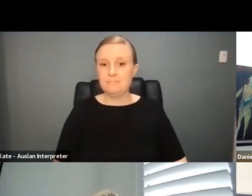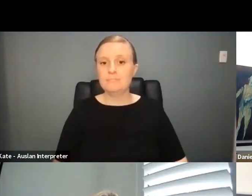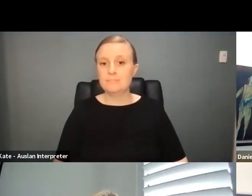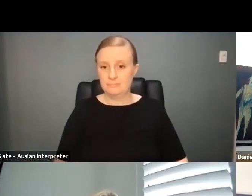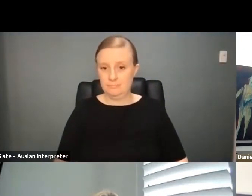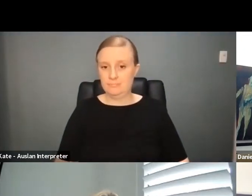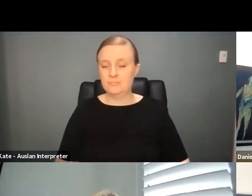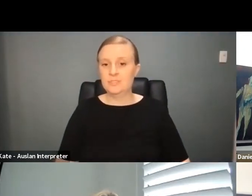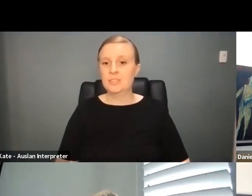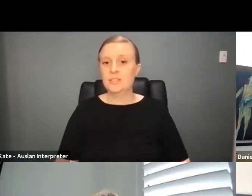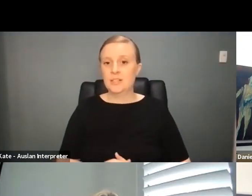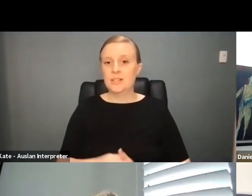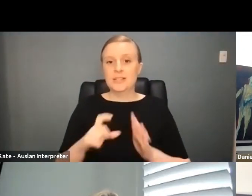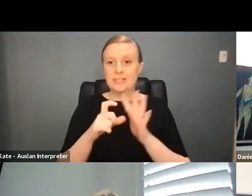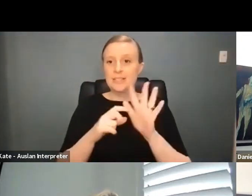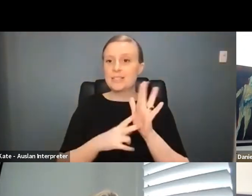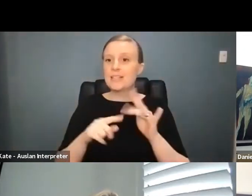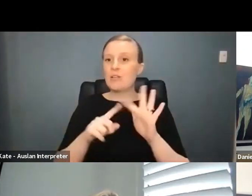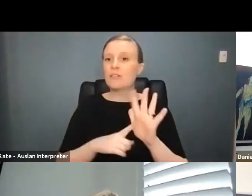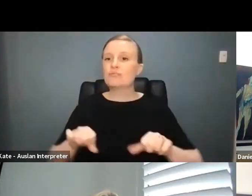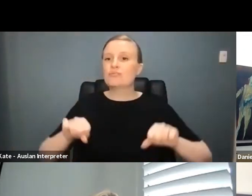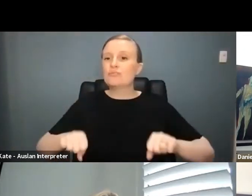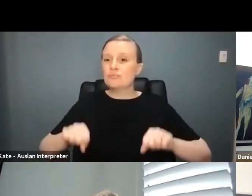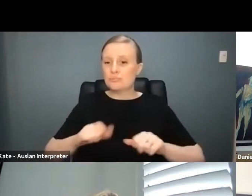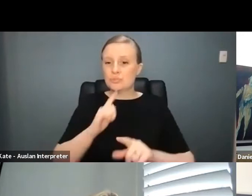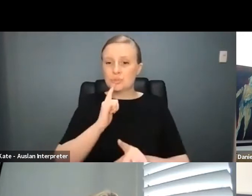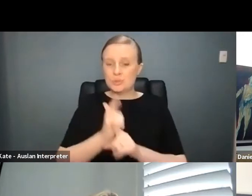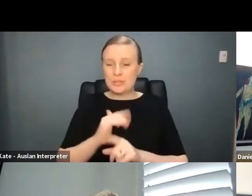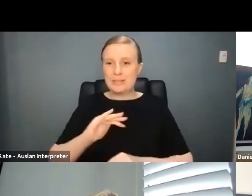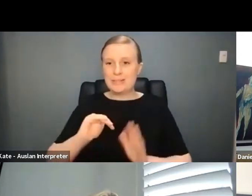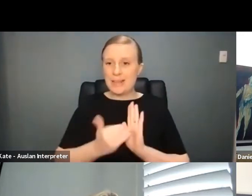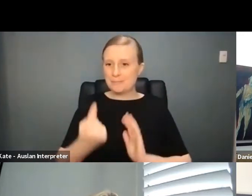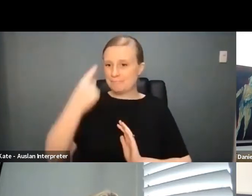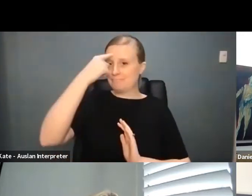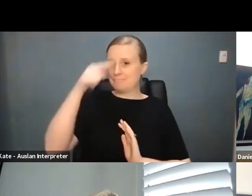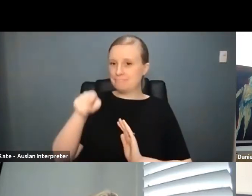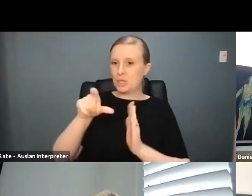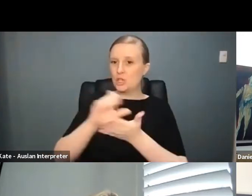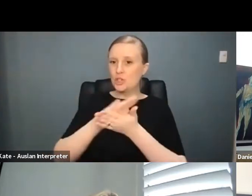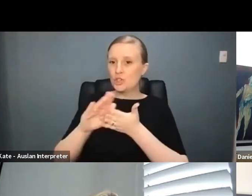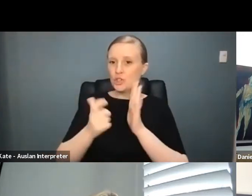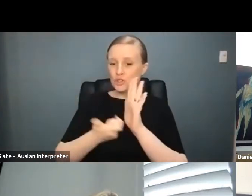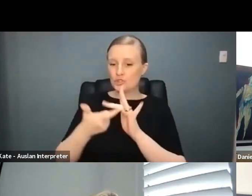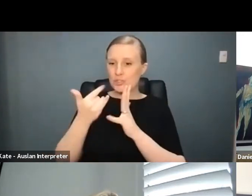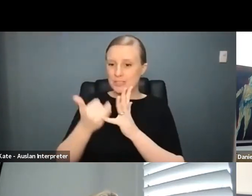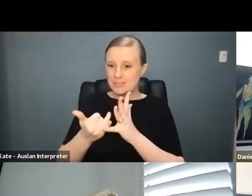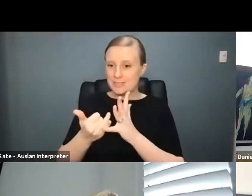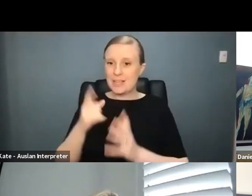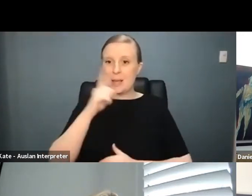to Chris from there. It's about people not being aware of what is in